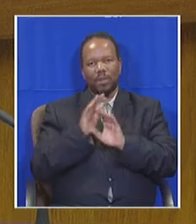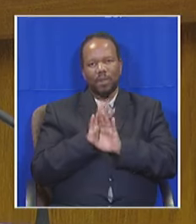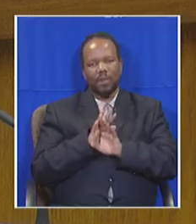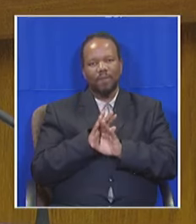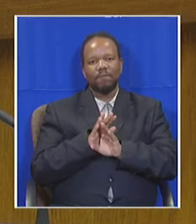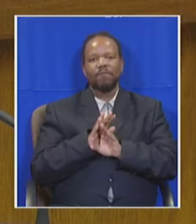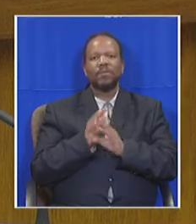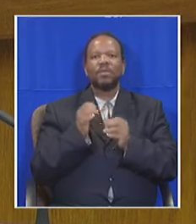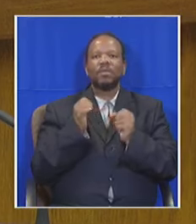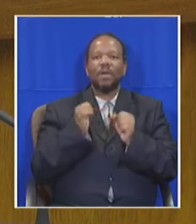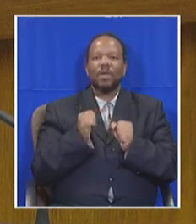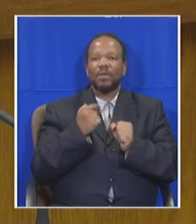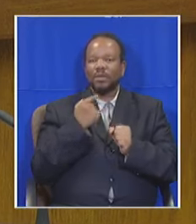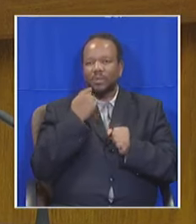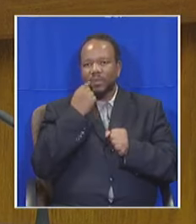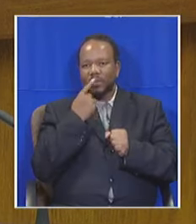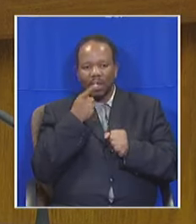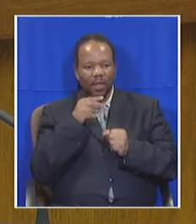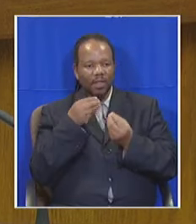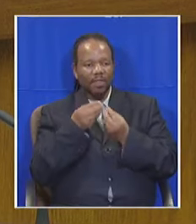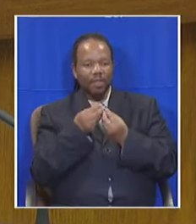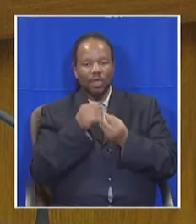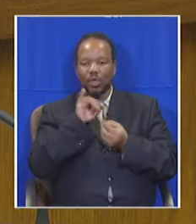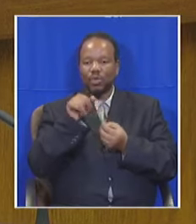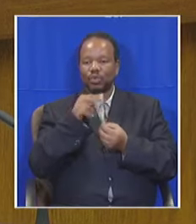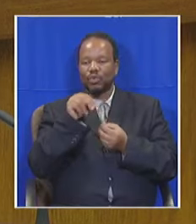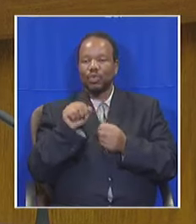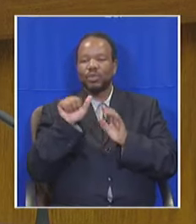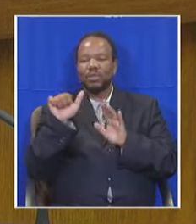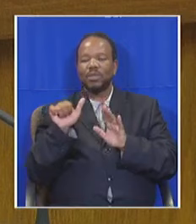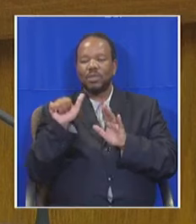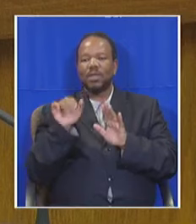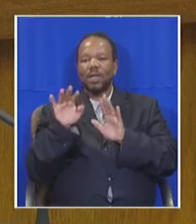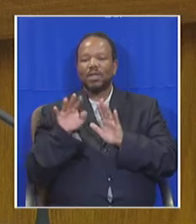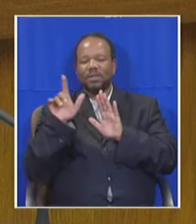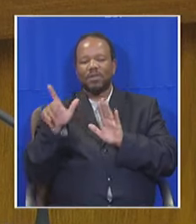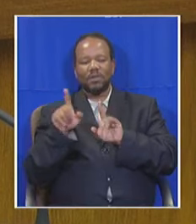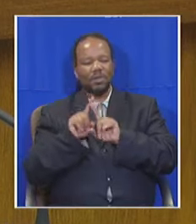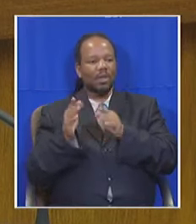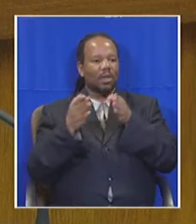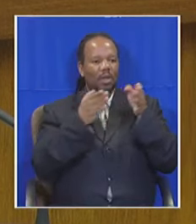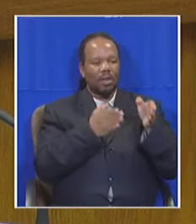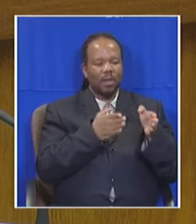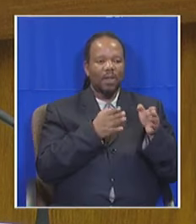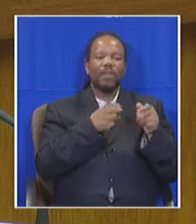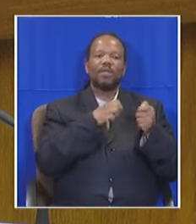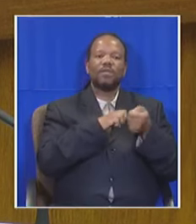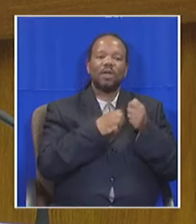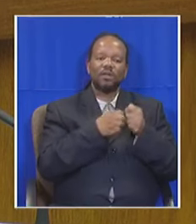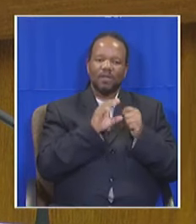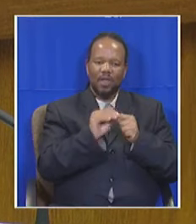see parallels between June 16, 1976, and the challenges that face our youth